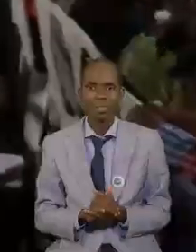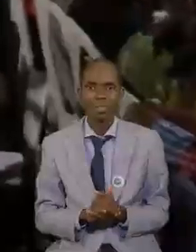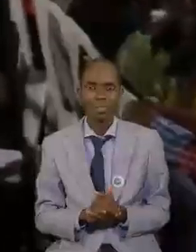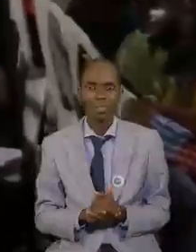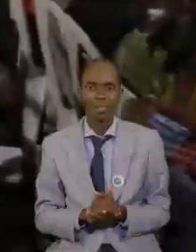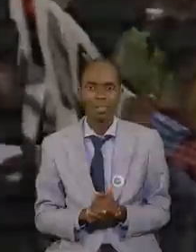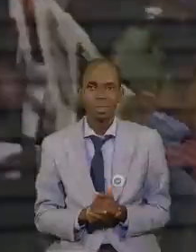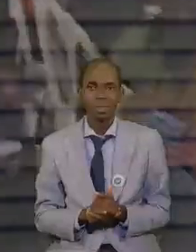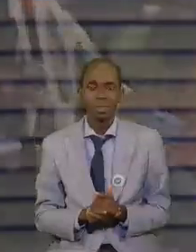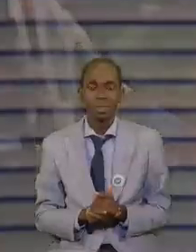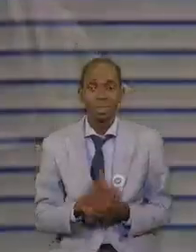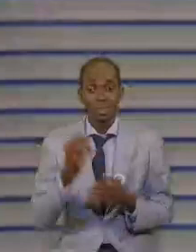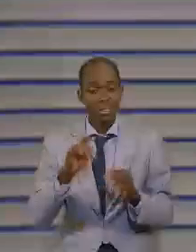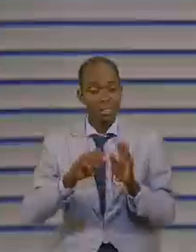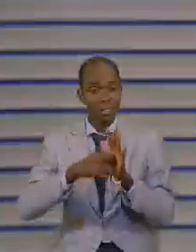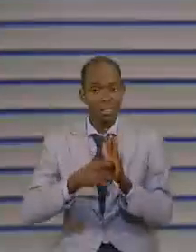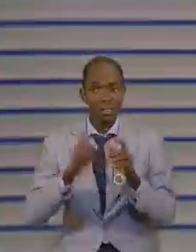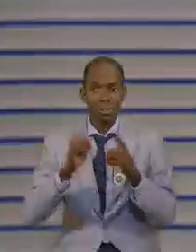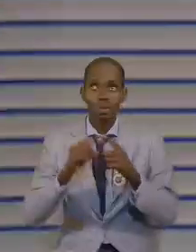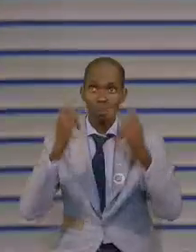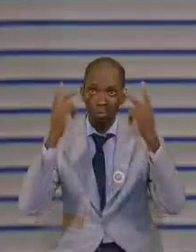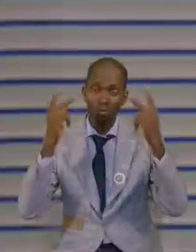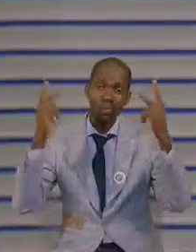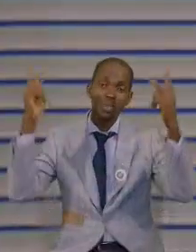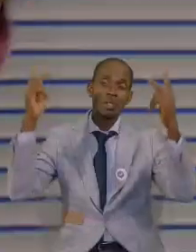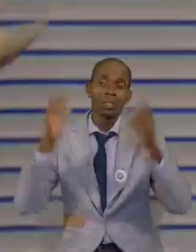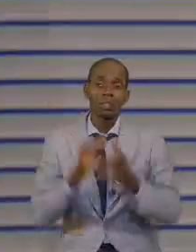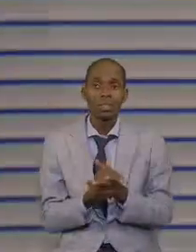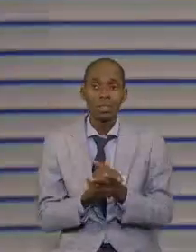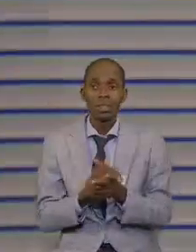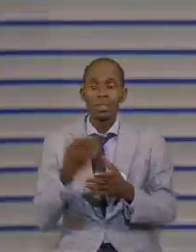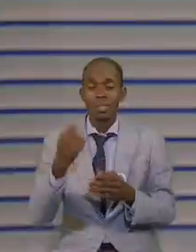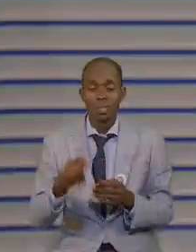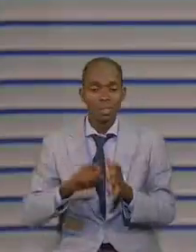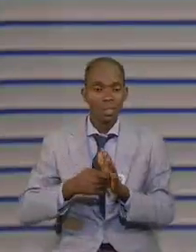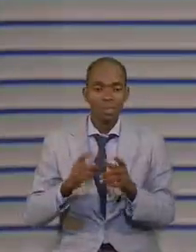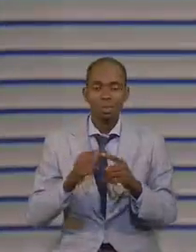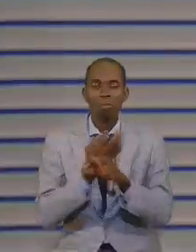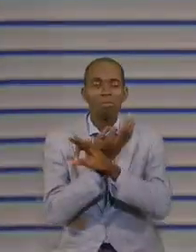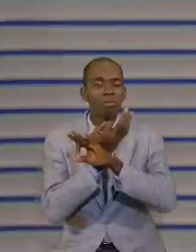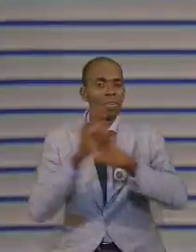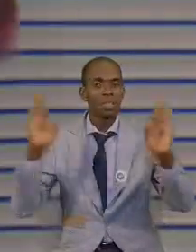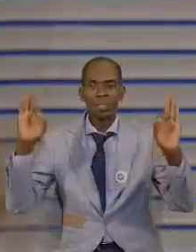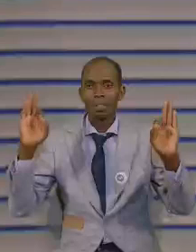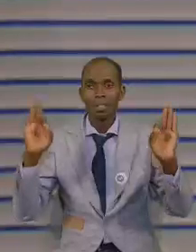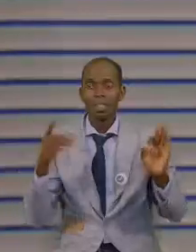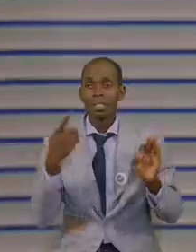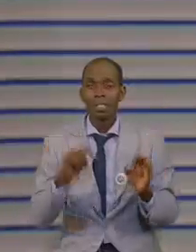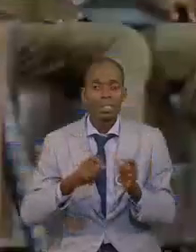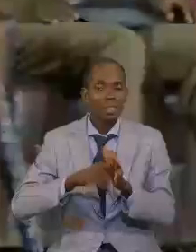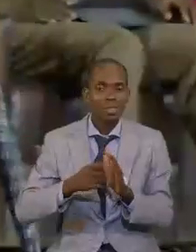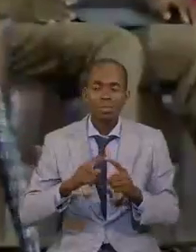You know, the key to progress, the key to freedom, the key to